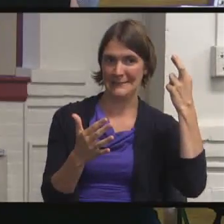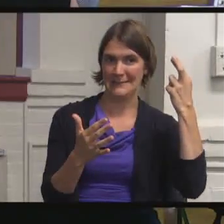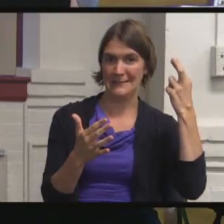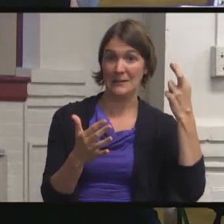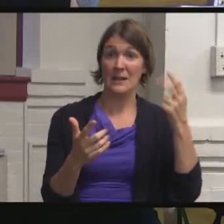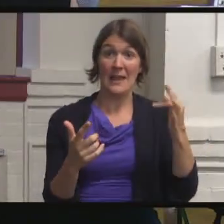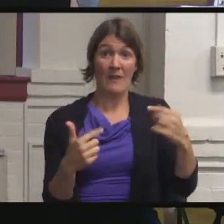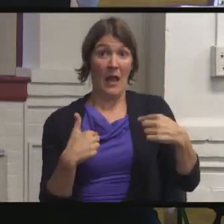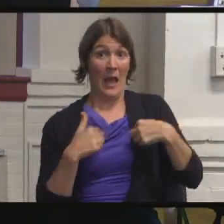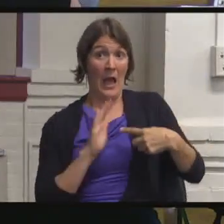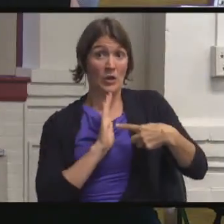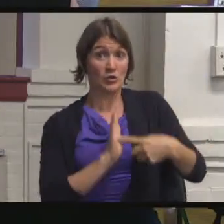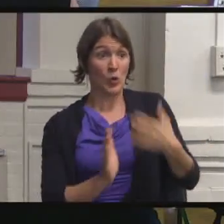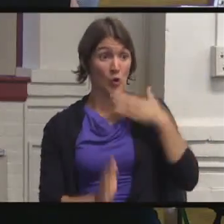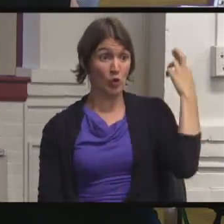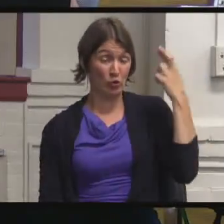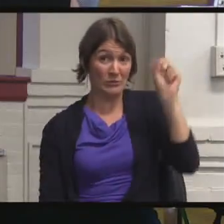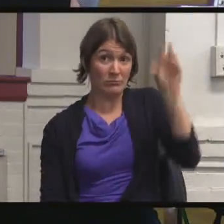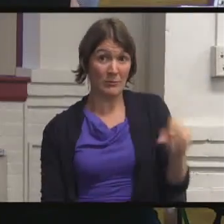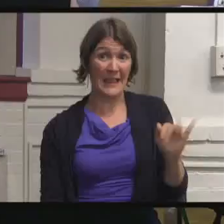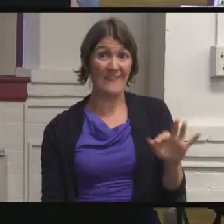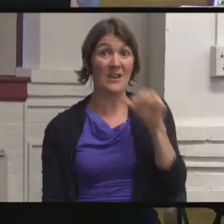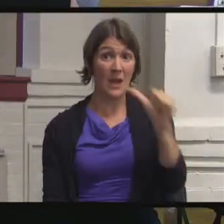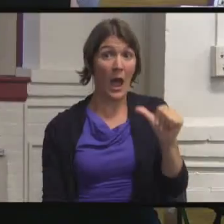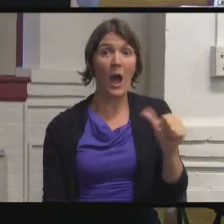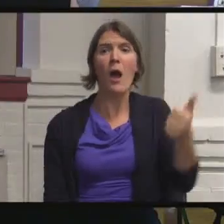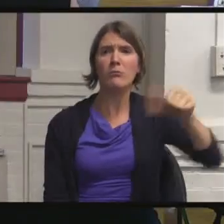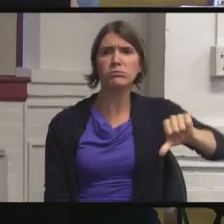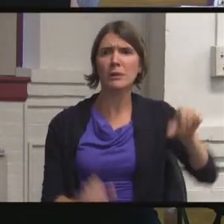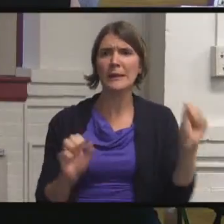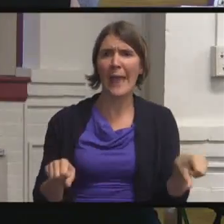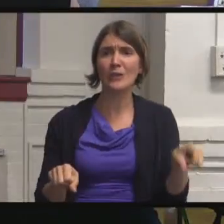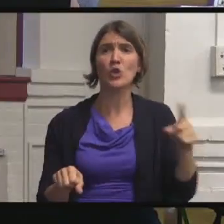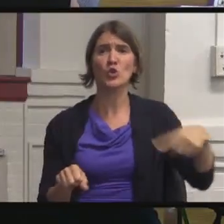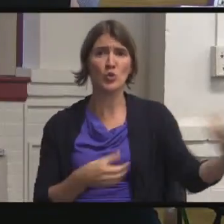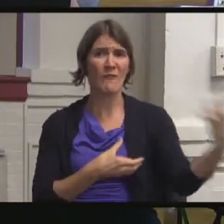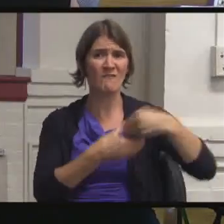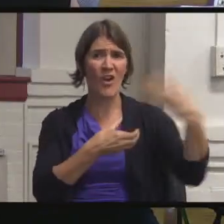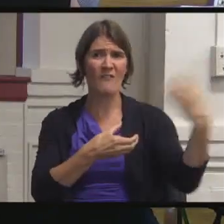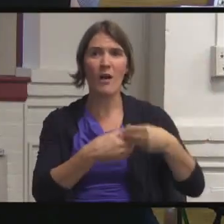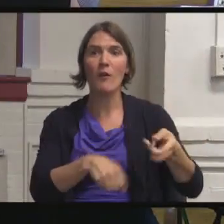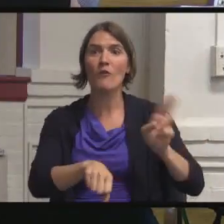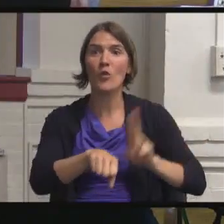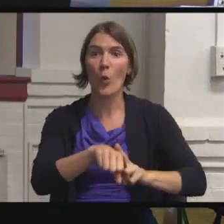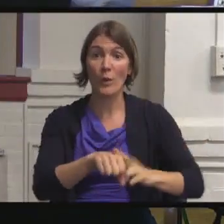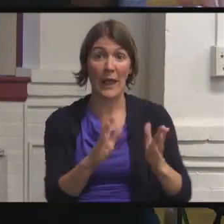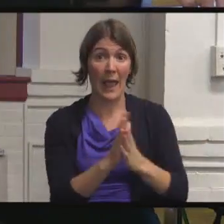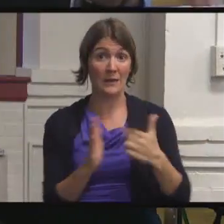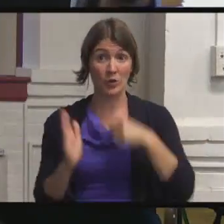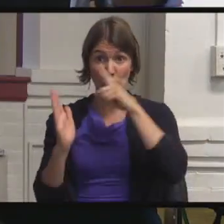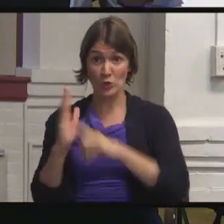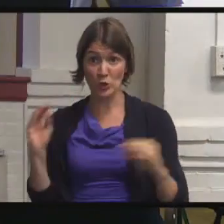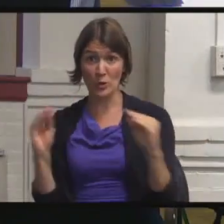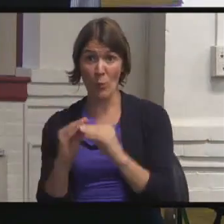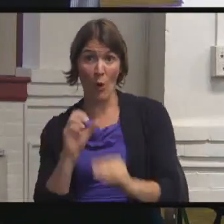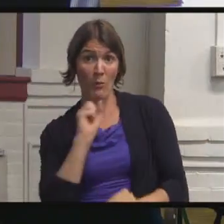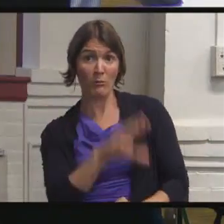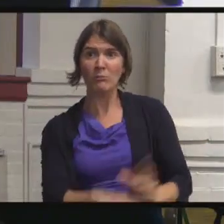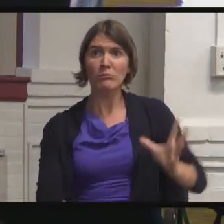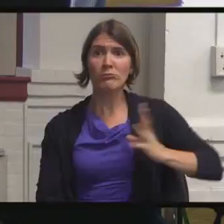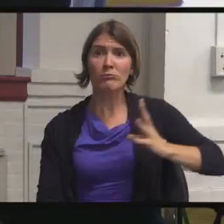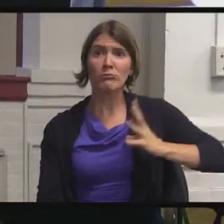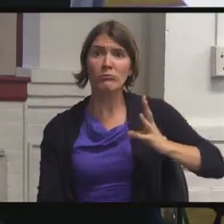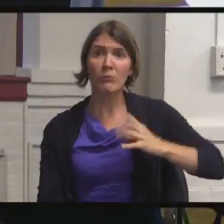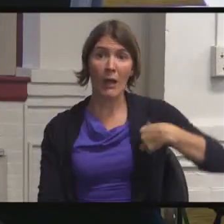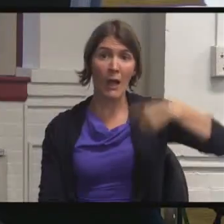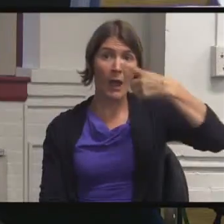or the petitioner show good cause to do otherwise. So this is absolutely a reasonable thing to ask us to do, and we're happy to do it. What I